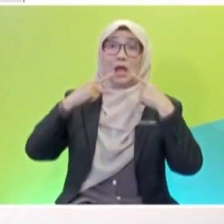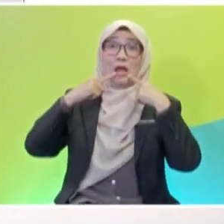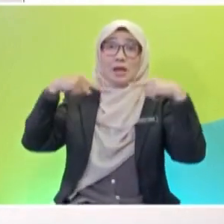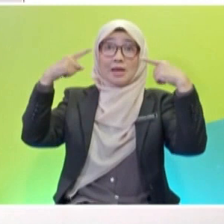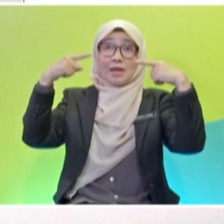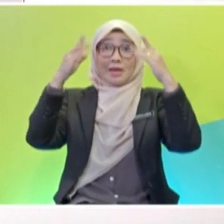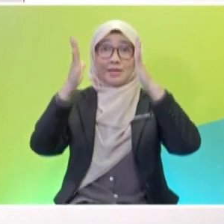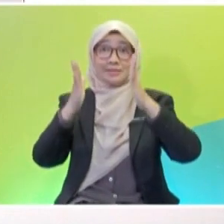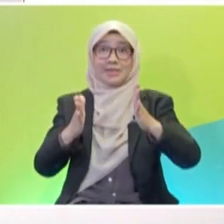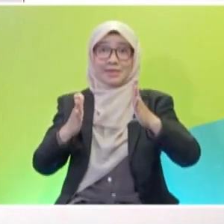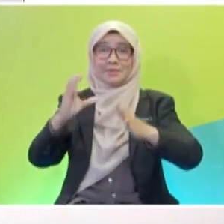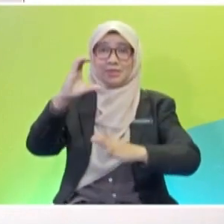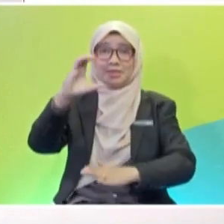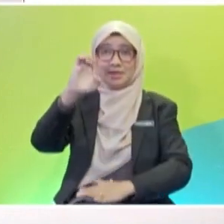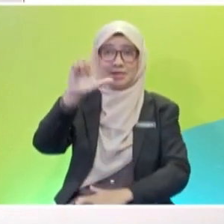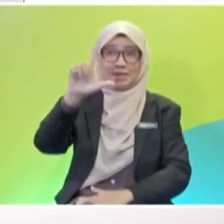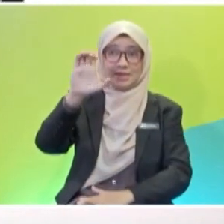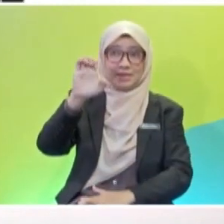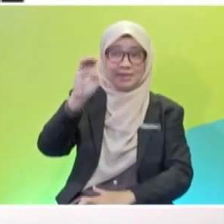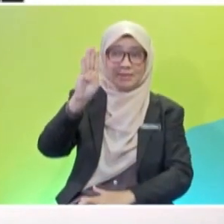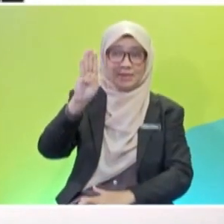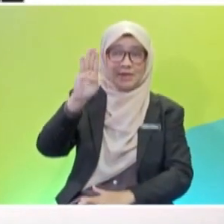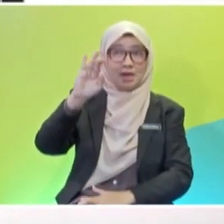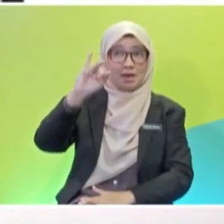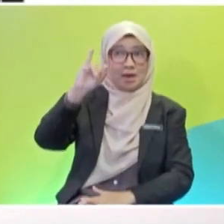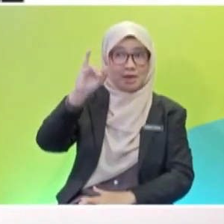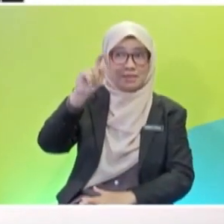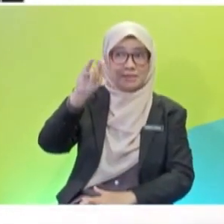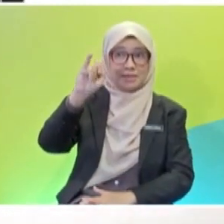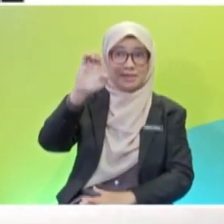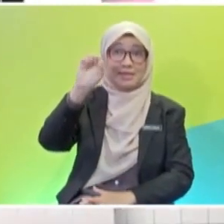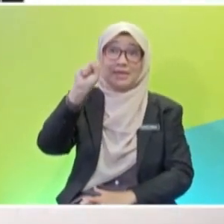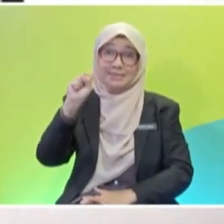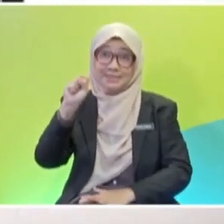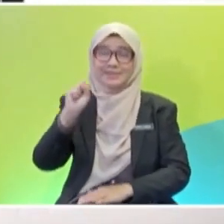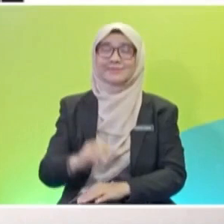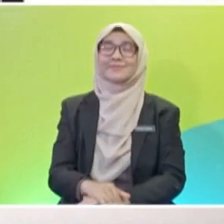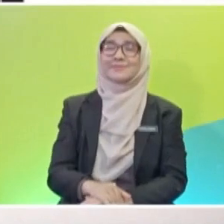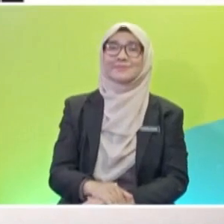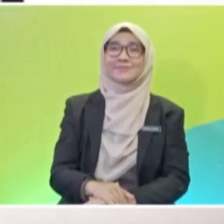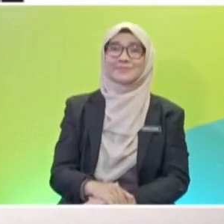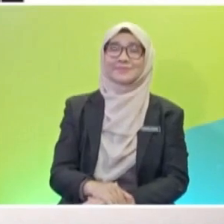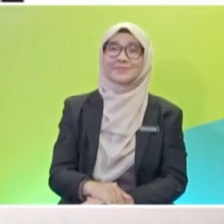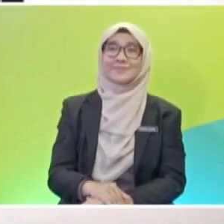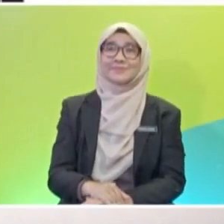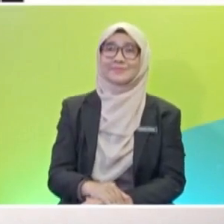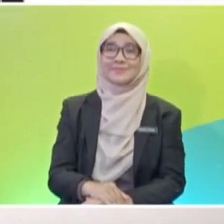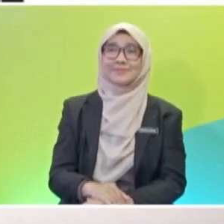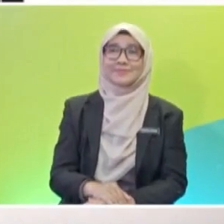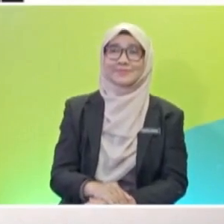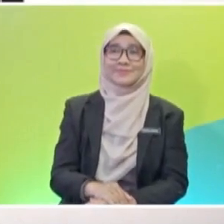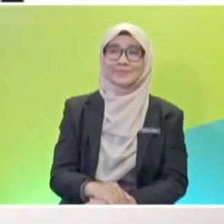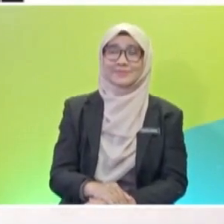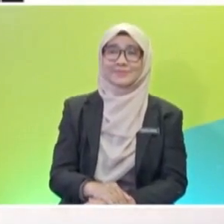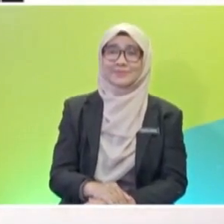Celebrities. Correct, celebrities. Celebrities. Yes, celebrities. Mm-hmm. Okay. What about the one in the middle? Maybe you want to try that one,